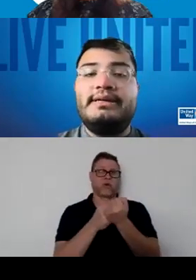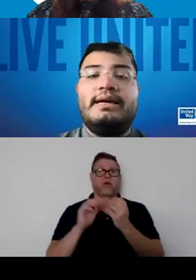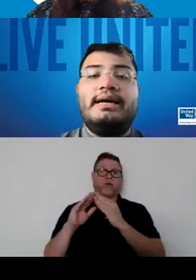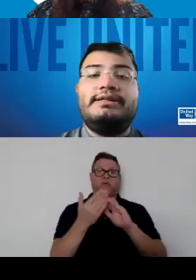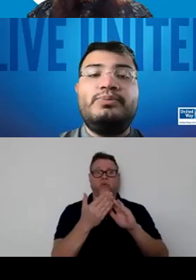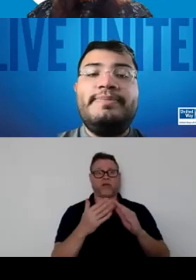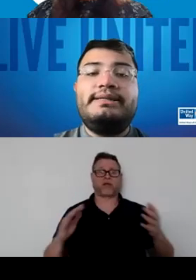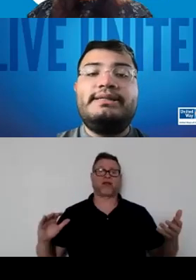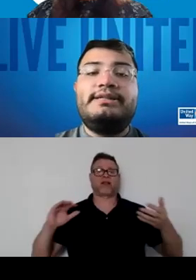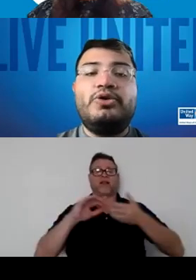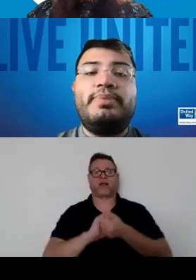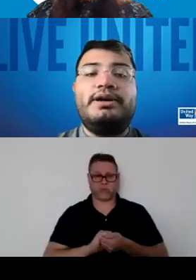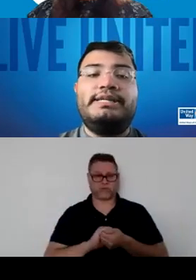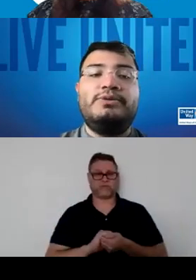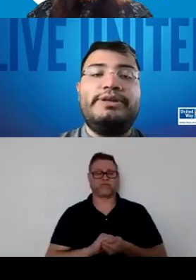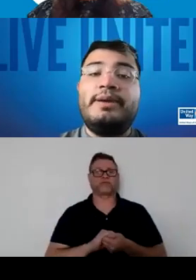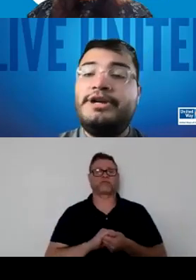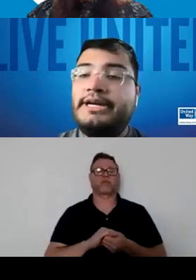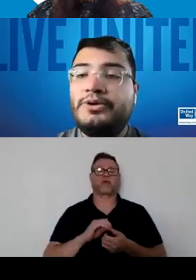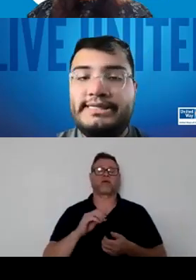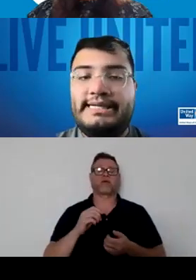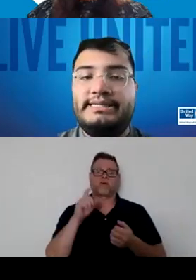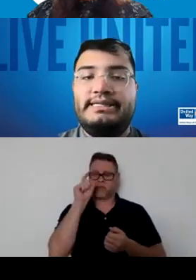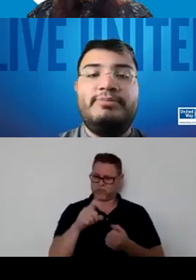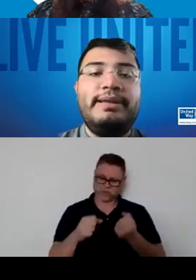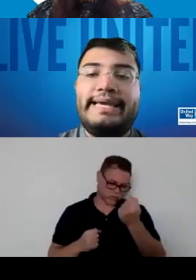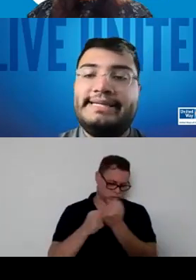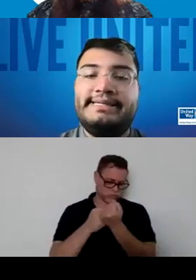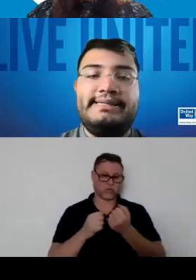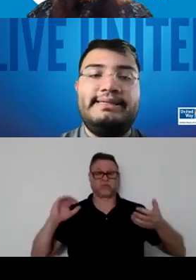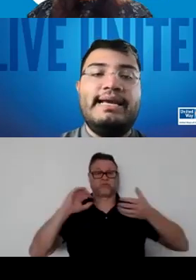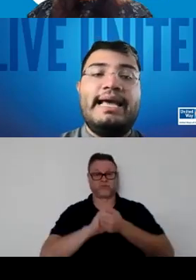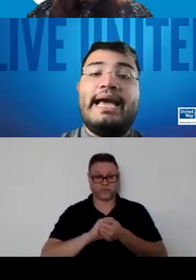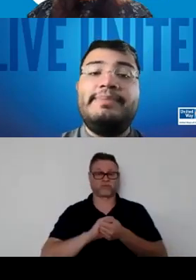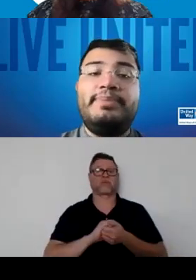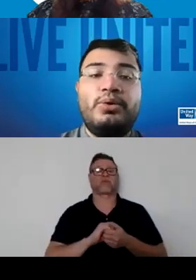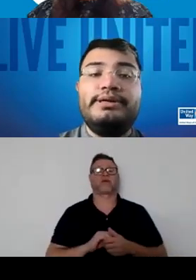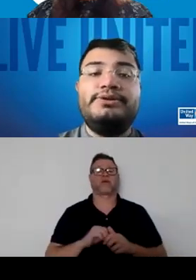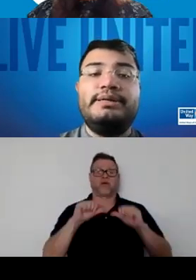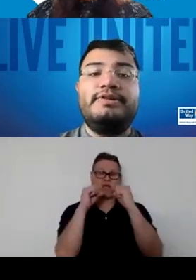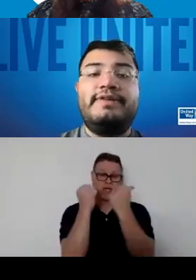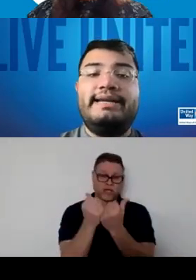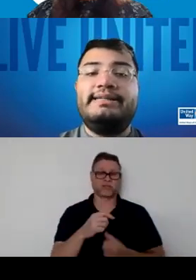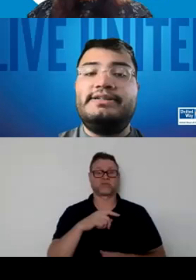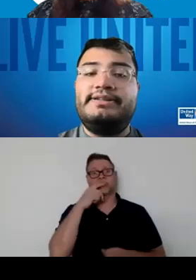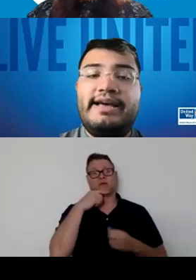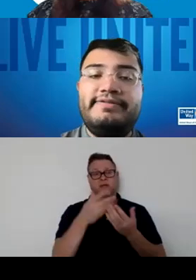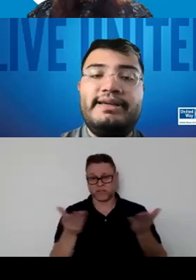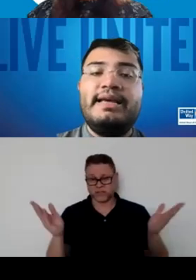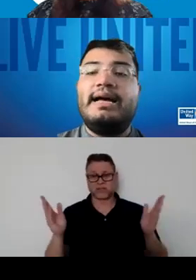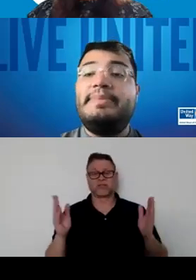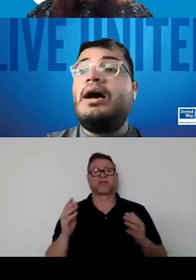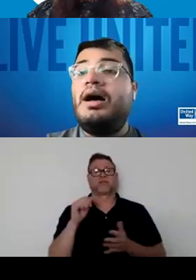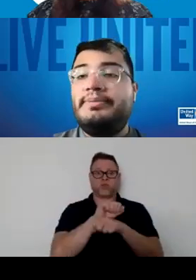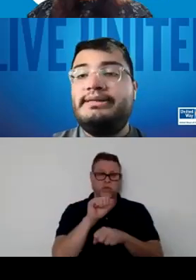collaboratives. We must support partnerships with community organizations, public agencies, and employers who can provide additional